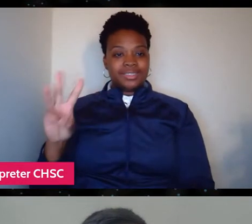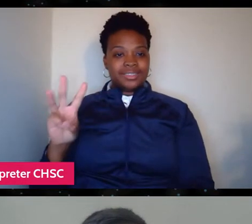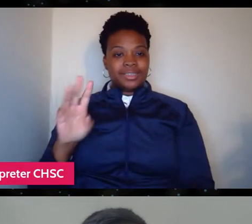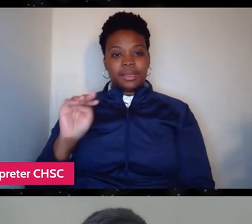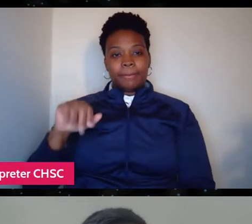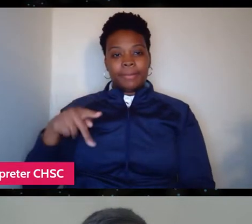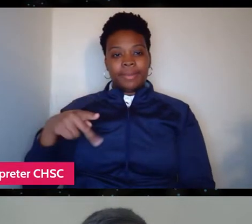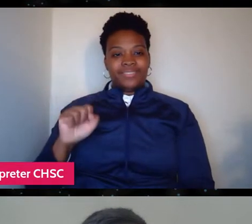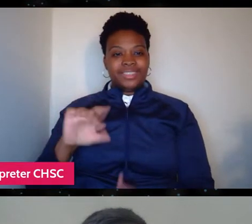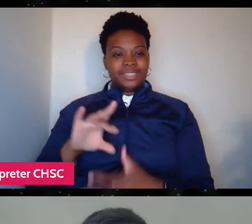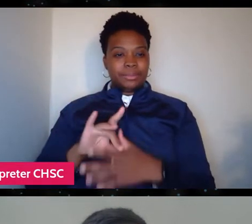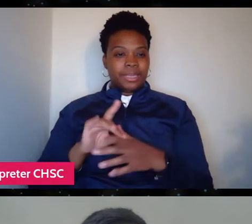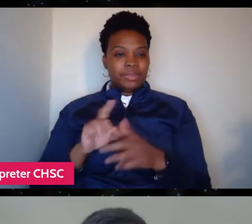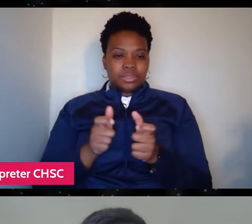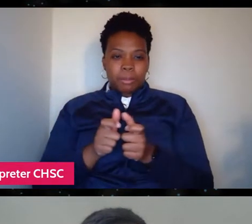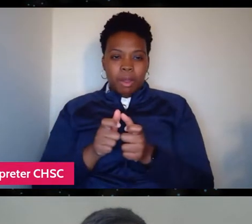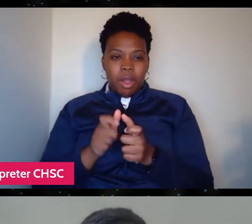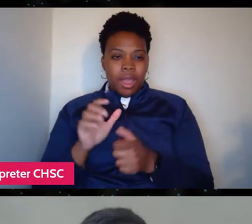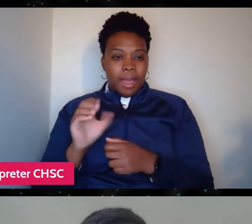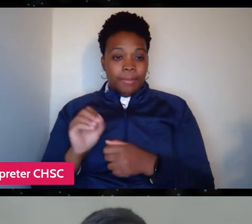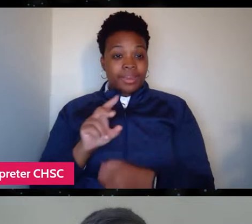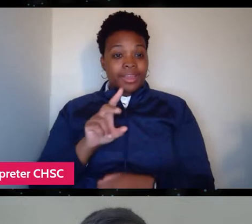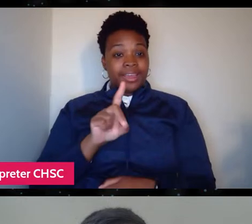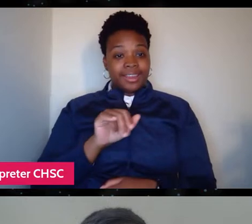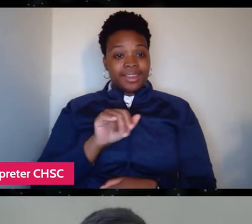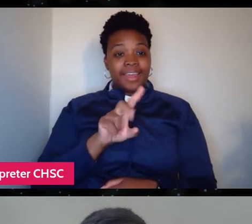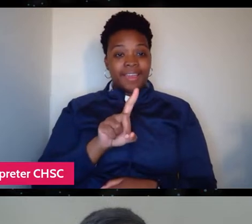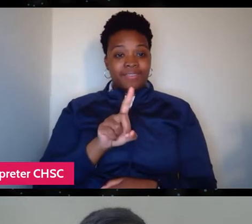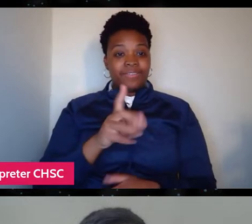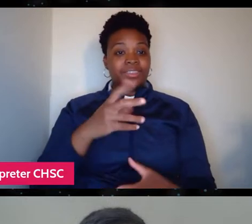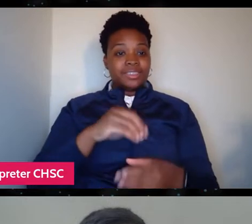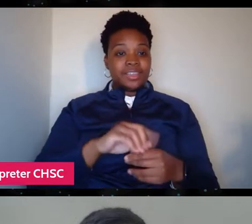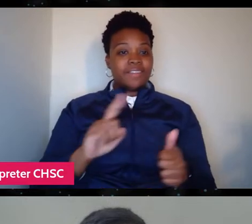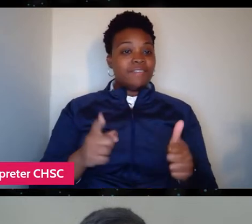teeny tiny little company, and David is in that first scene.